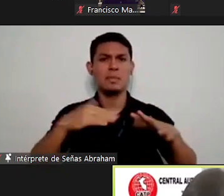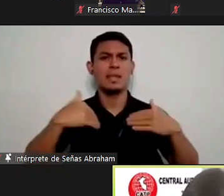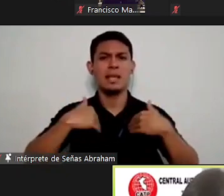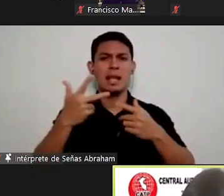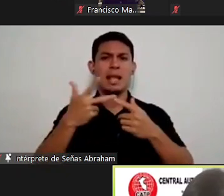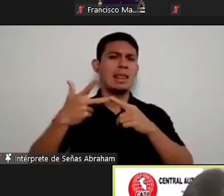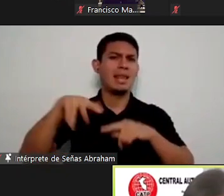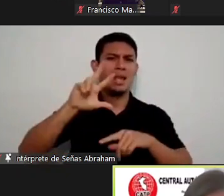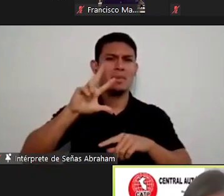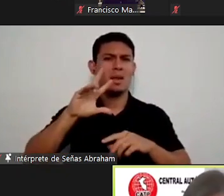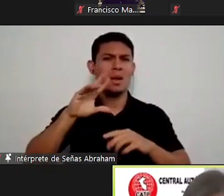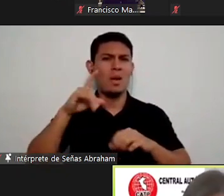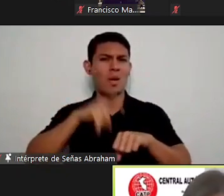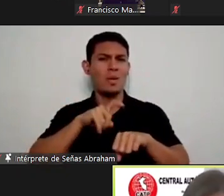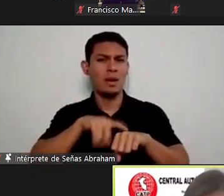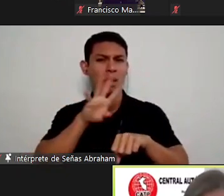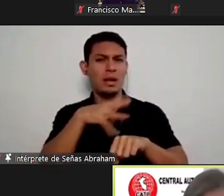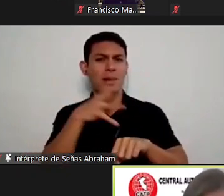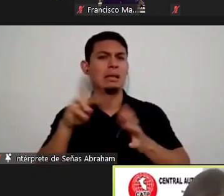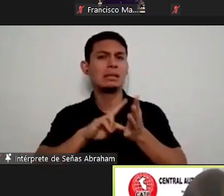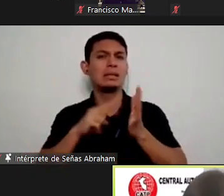the union work have